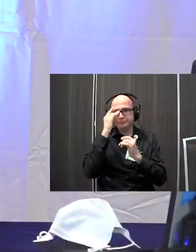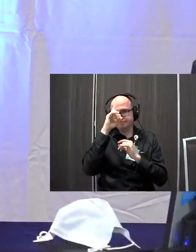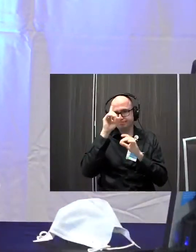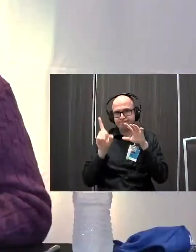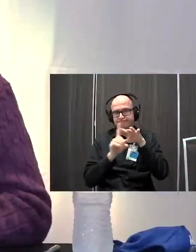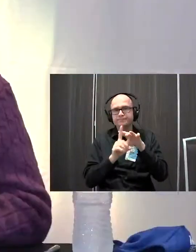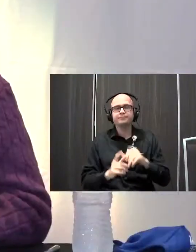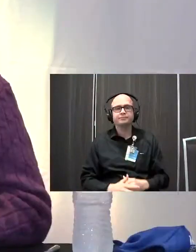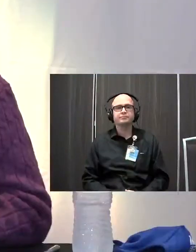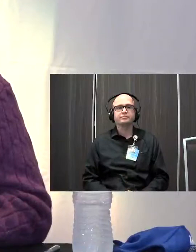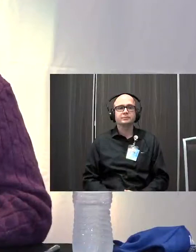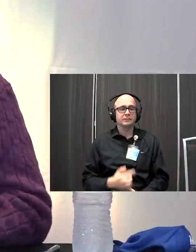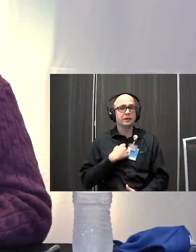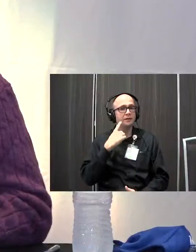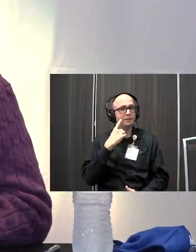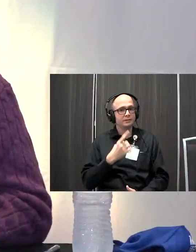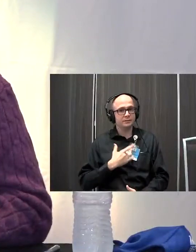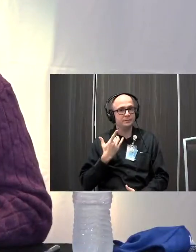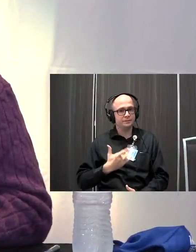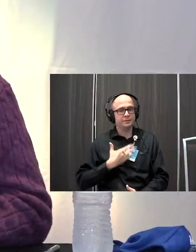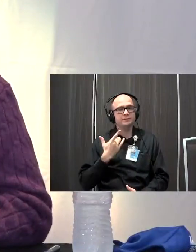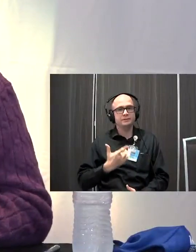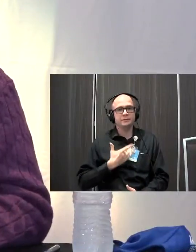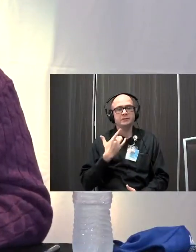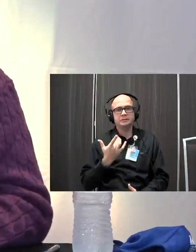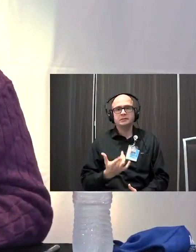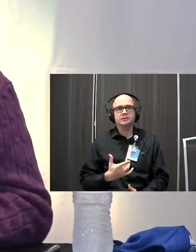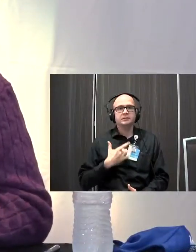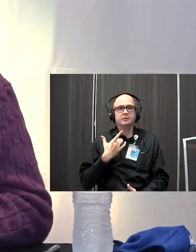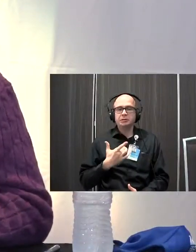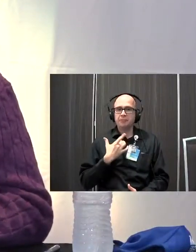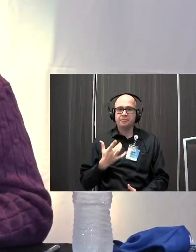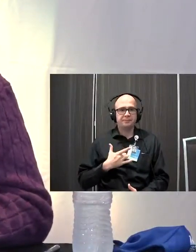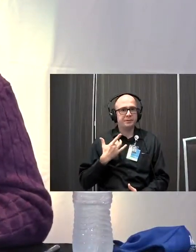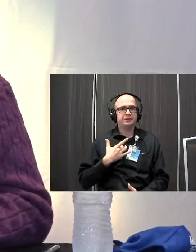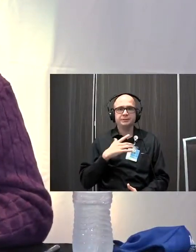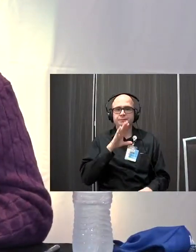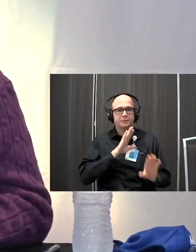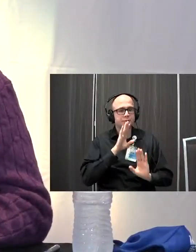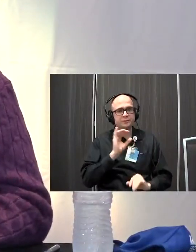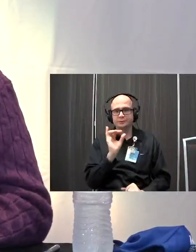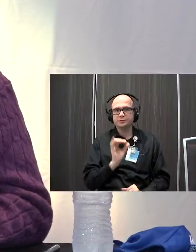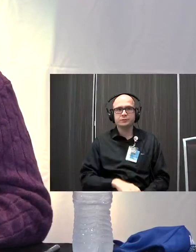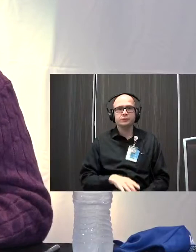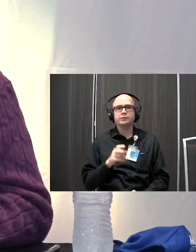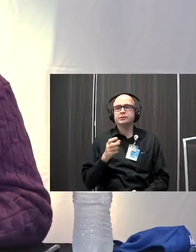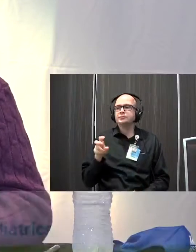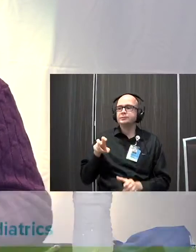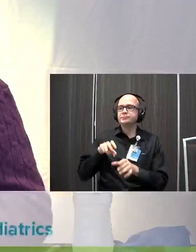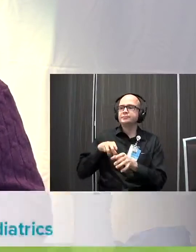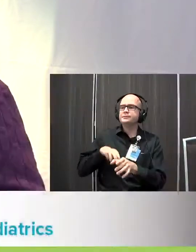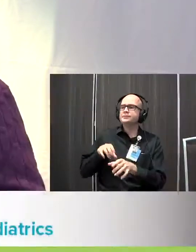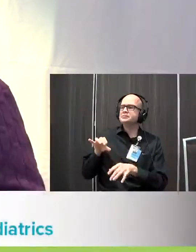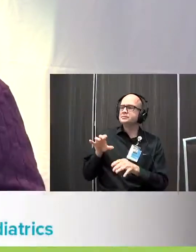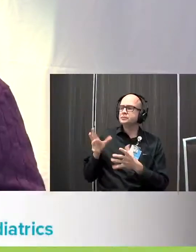and I think too, sometimes that's a sensory input. And so that can be a sensory input. It can be a frustration. So you have to step back and figure out